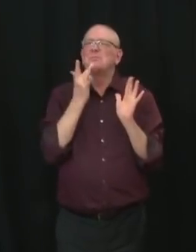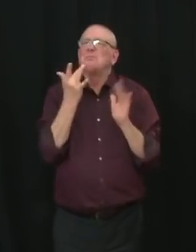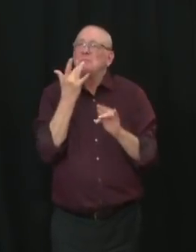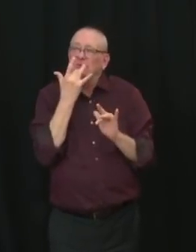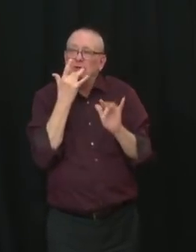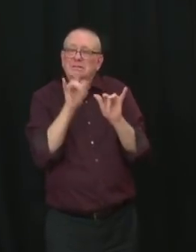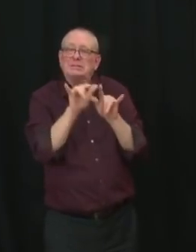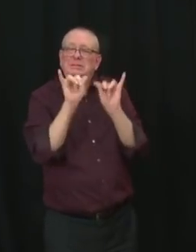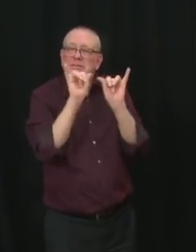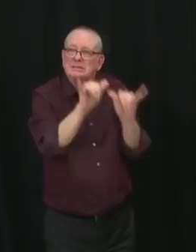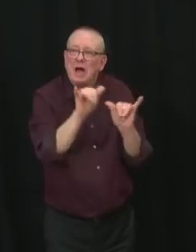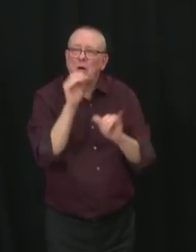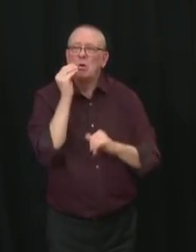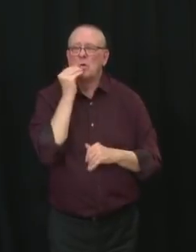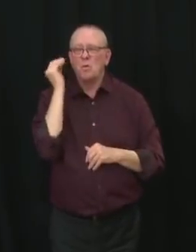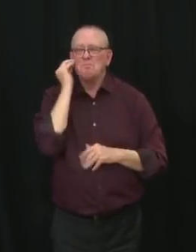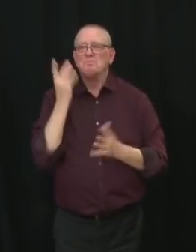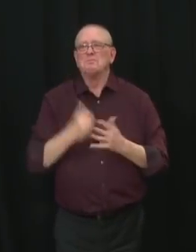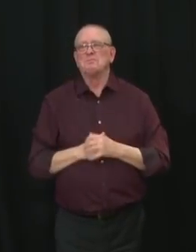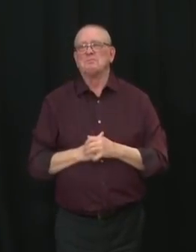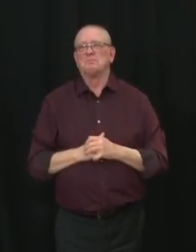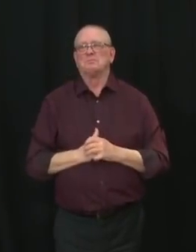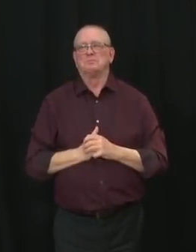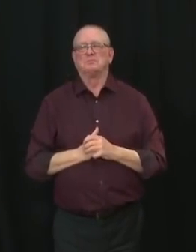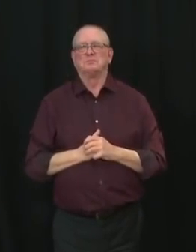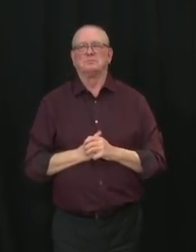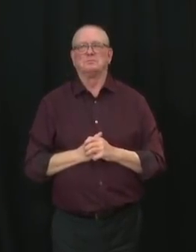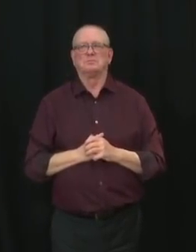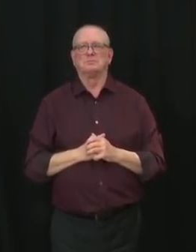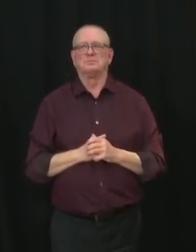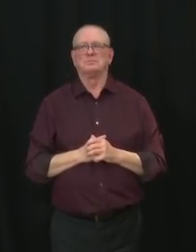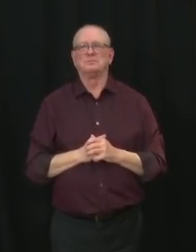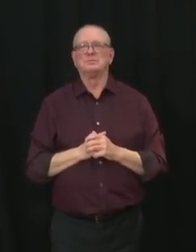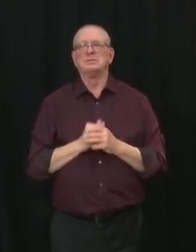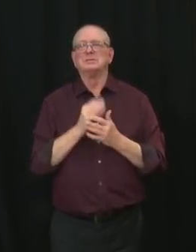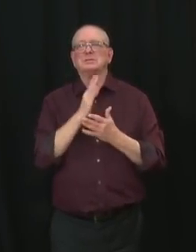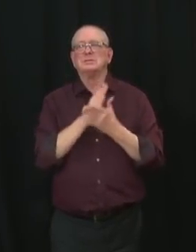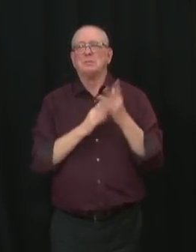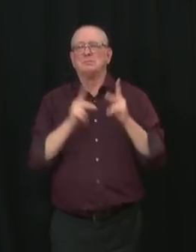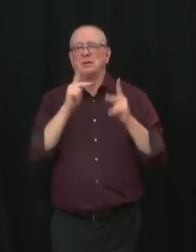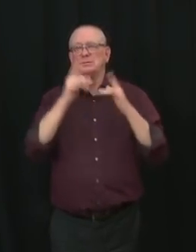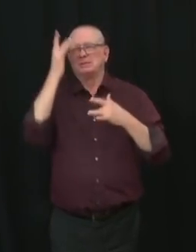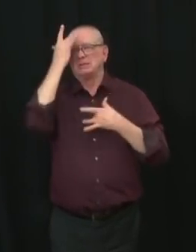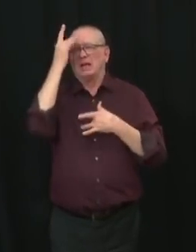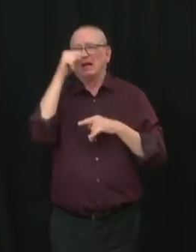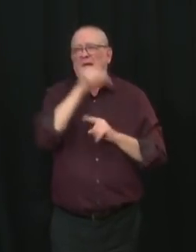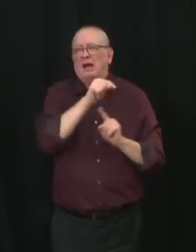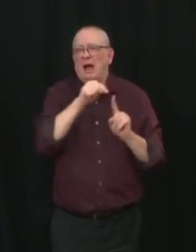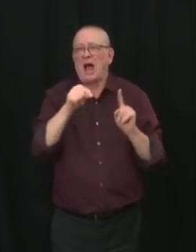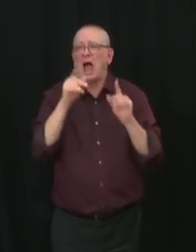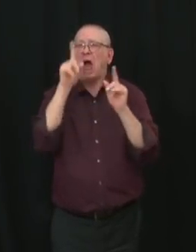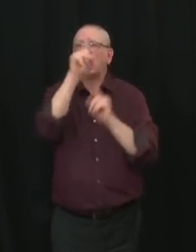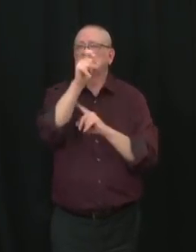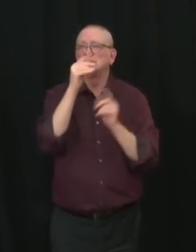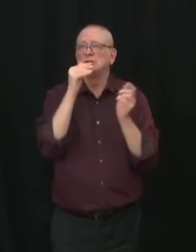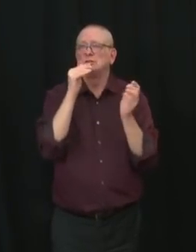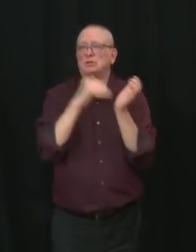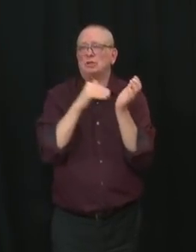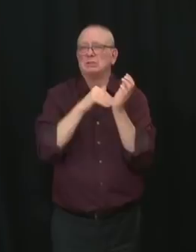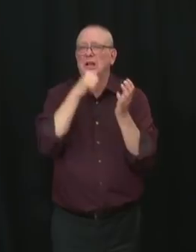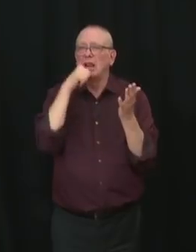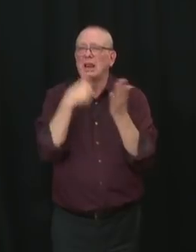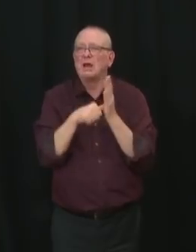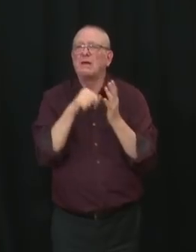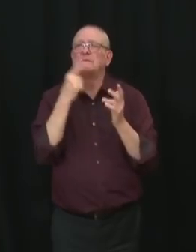note requirements. Some patients have requested a doctor's letter to help facilitate some aspect of domestic or